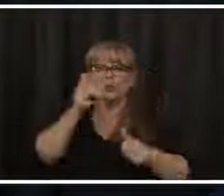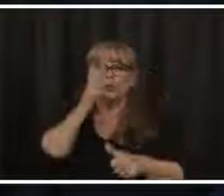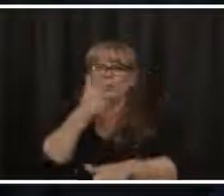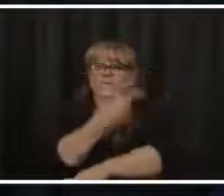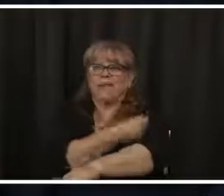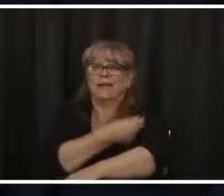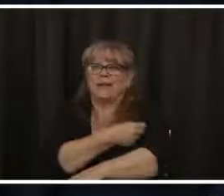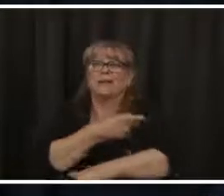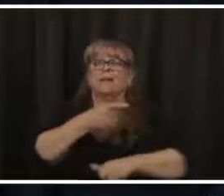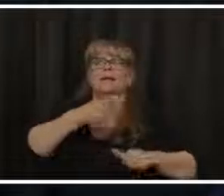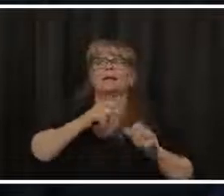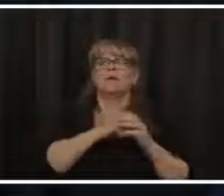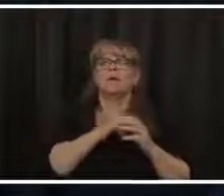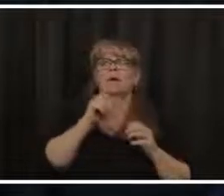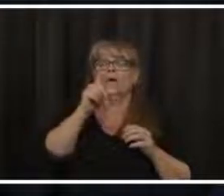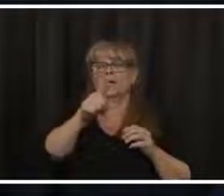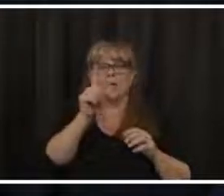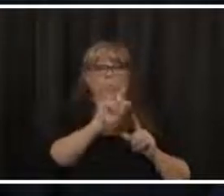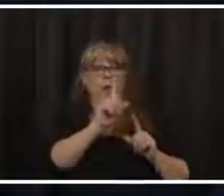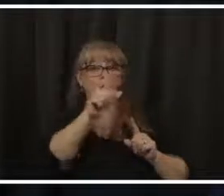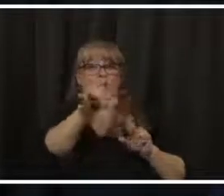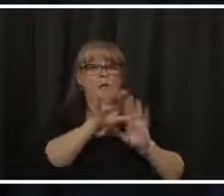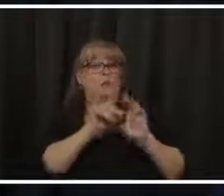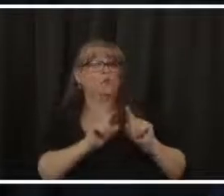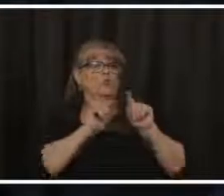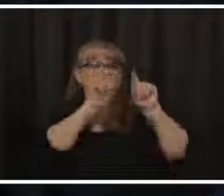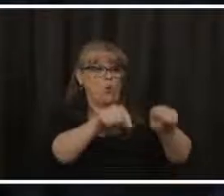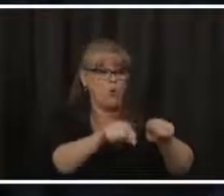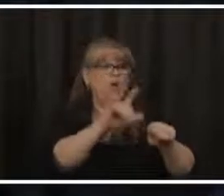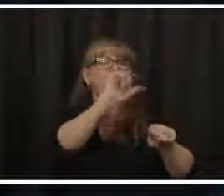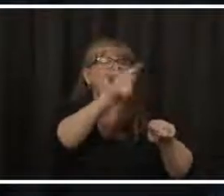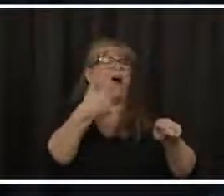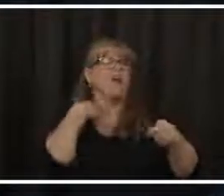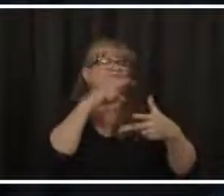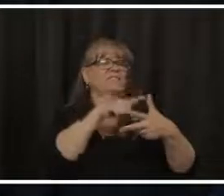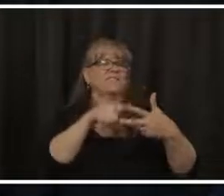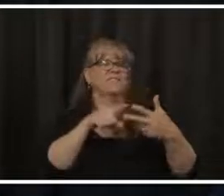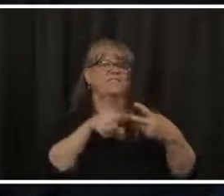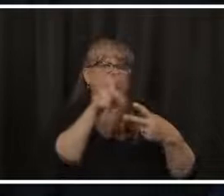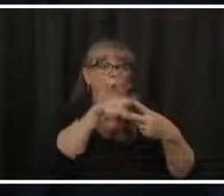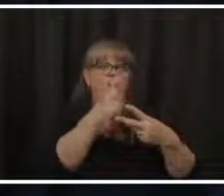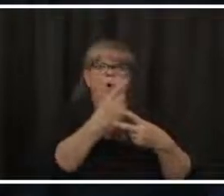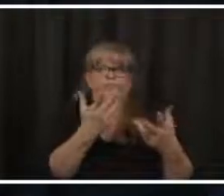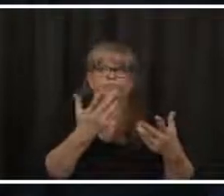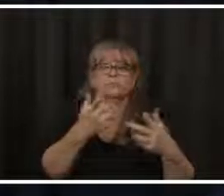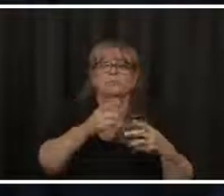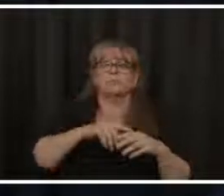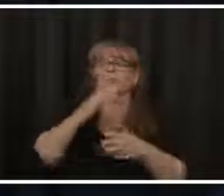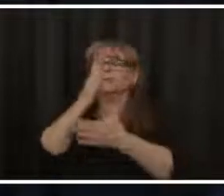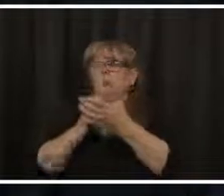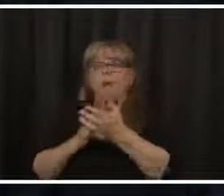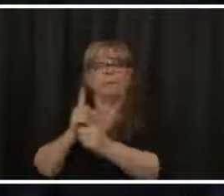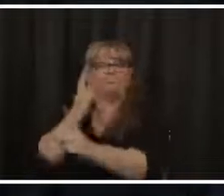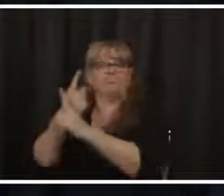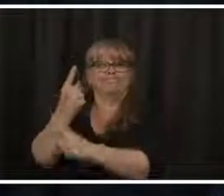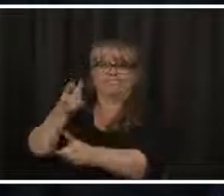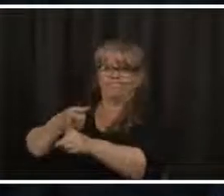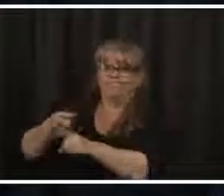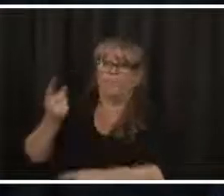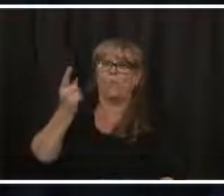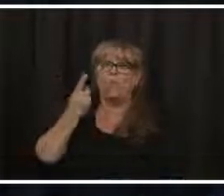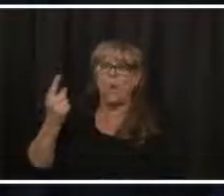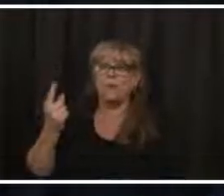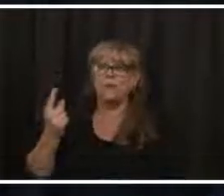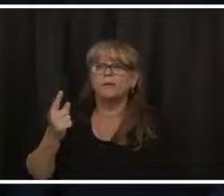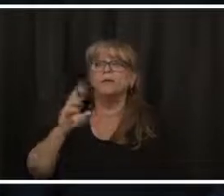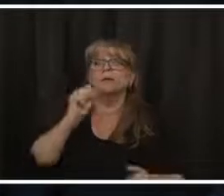by where you go to where you get it, because each site is usually just doing one that day. But you can if you have a preference. But again,